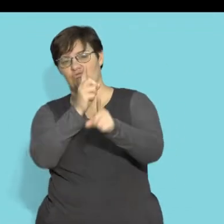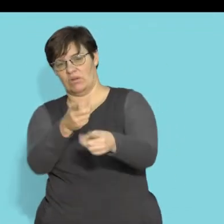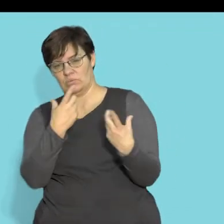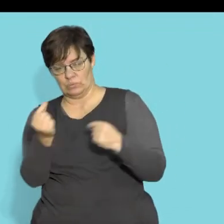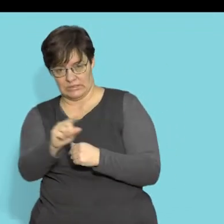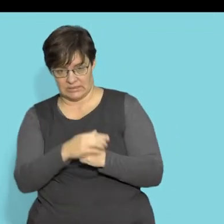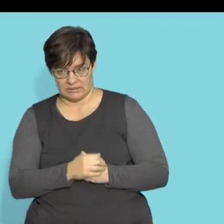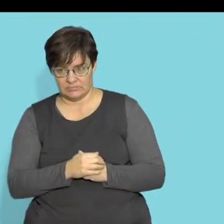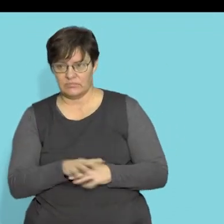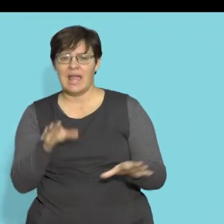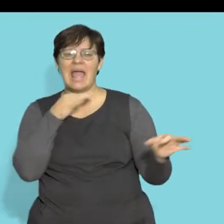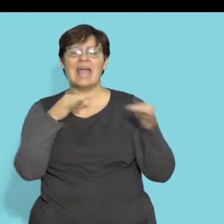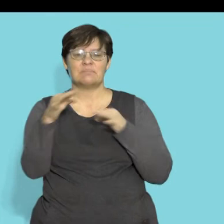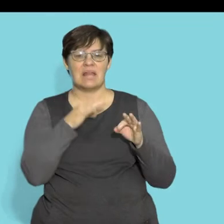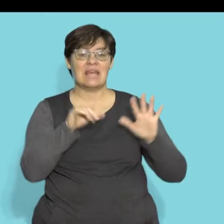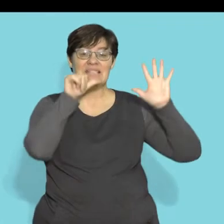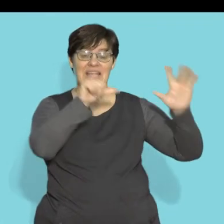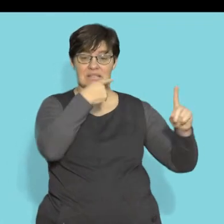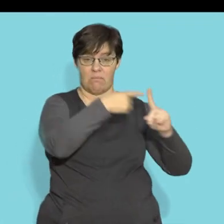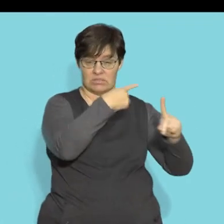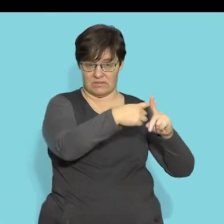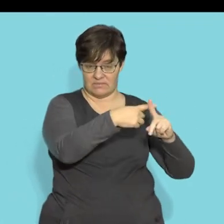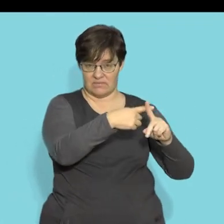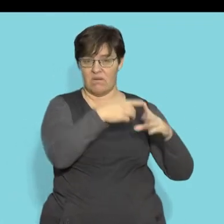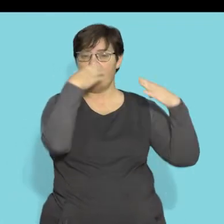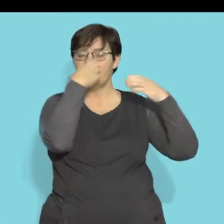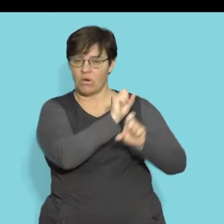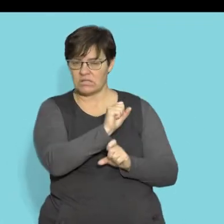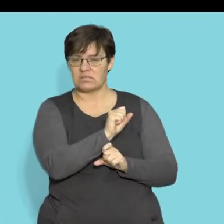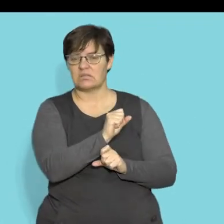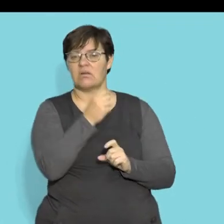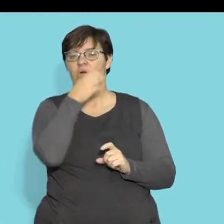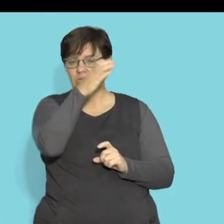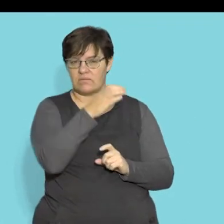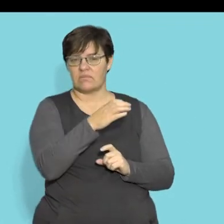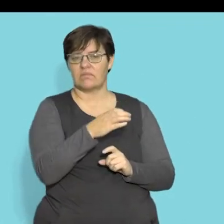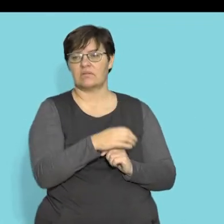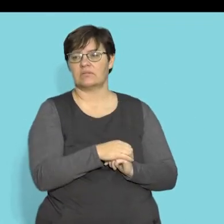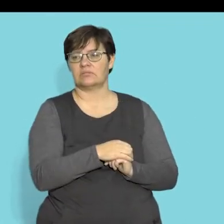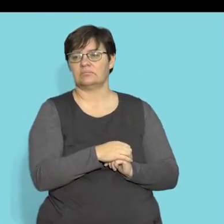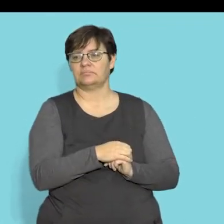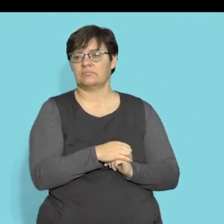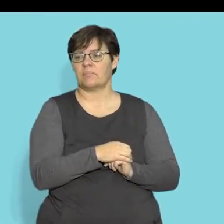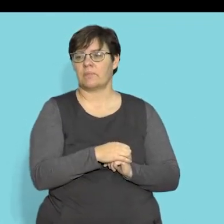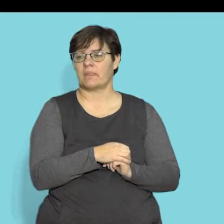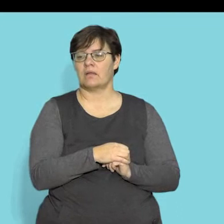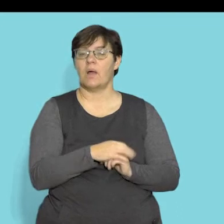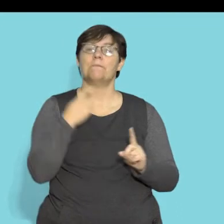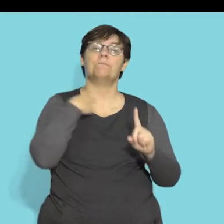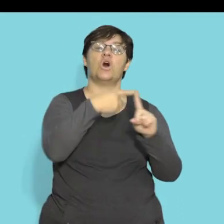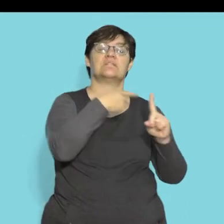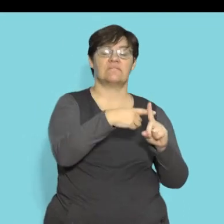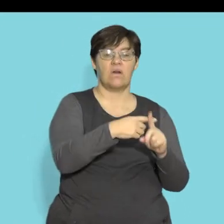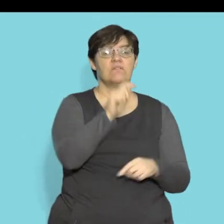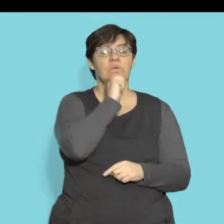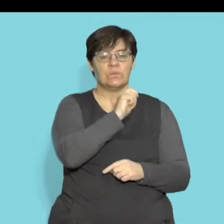instruction. Explain 6 advantages. Focus on the concept of the number 6. Advantages, guys,